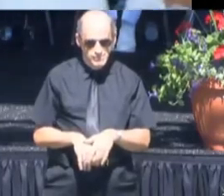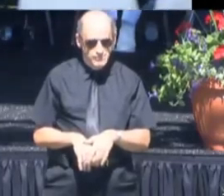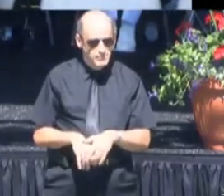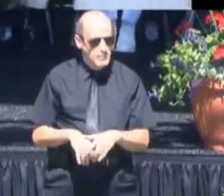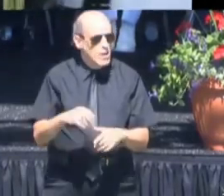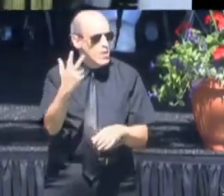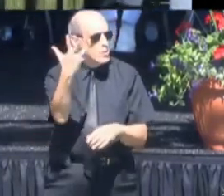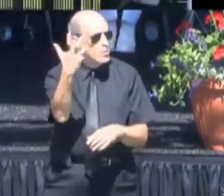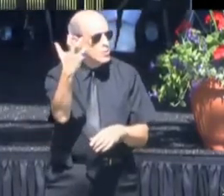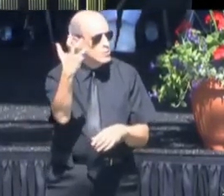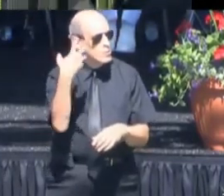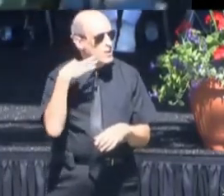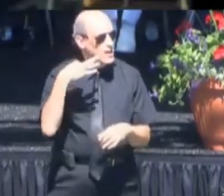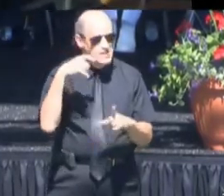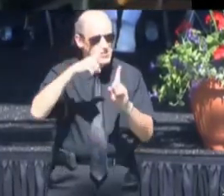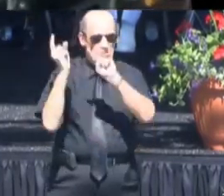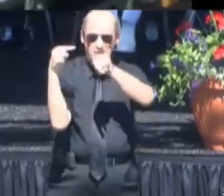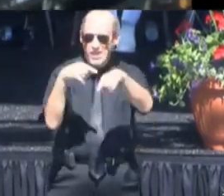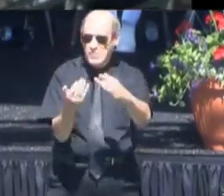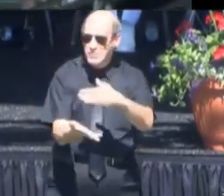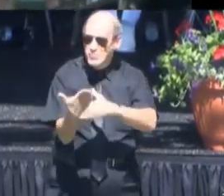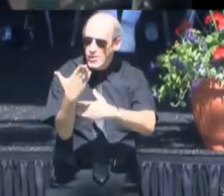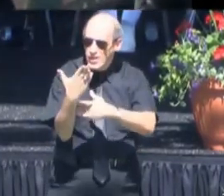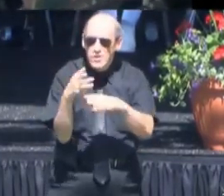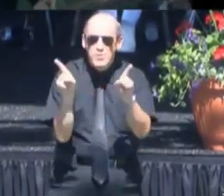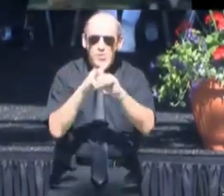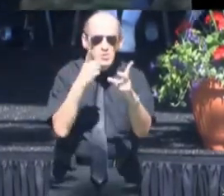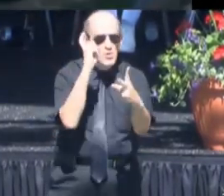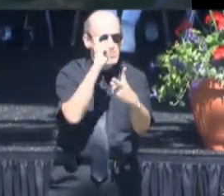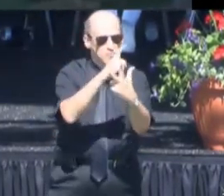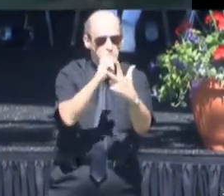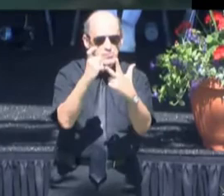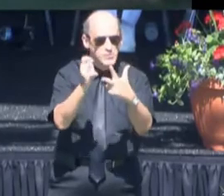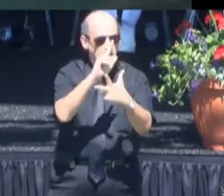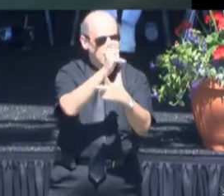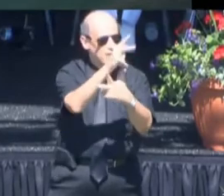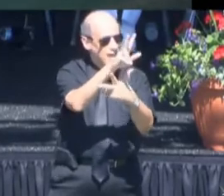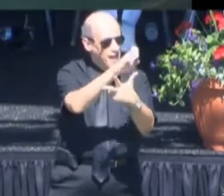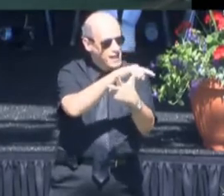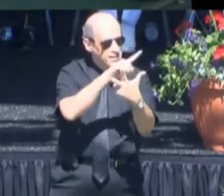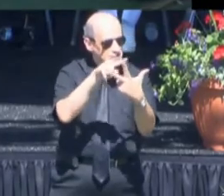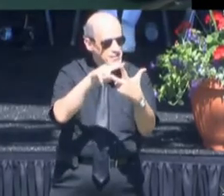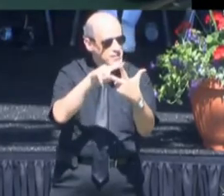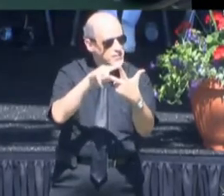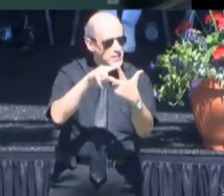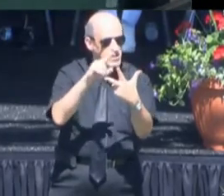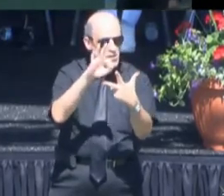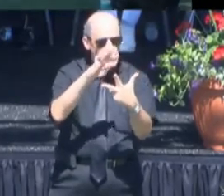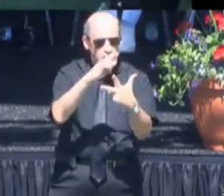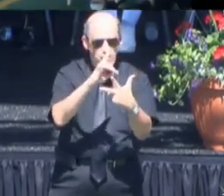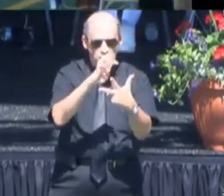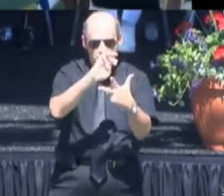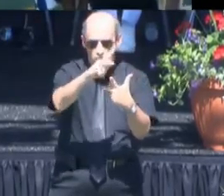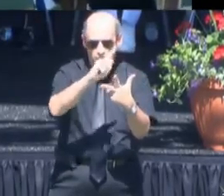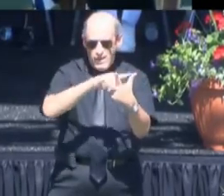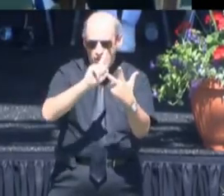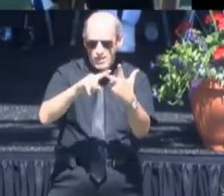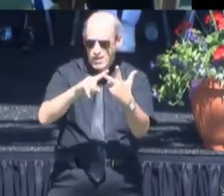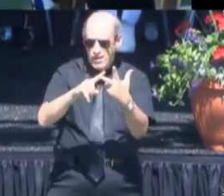Three candidates are unable to be with us today. Also receiving master degrees are Lance W. Klein, Frederick M.